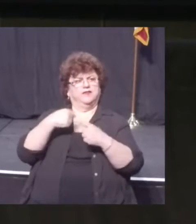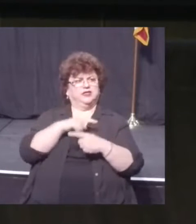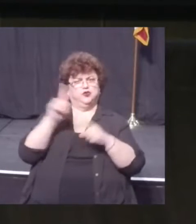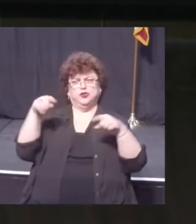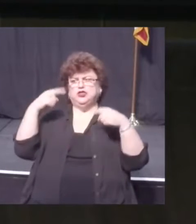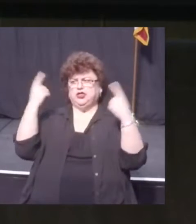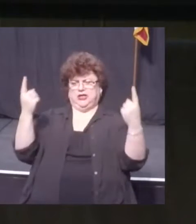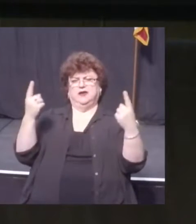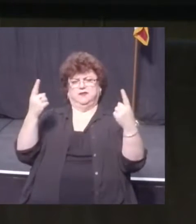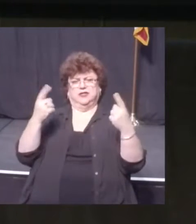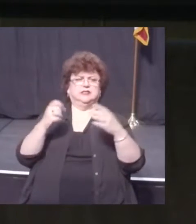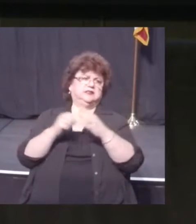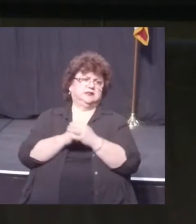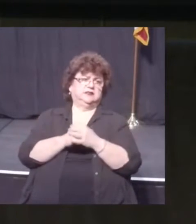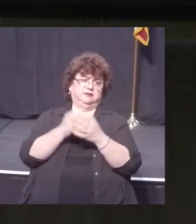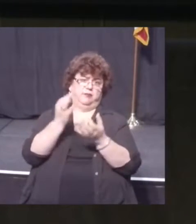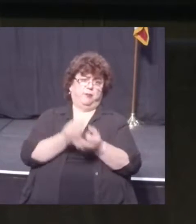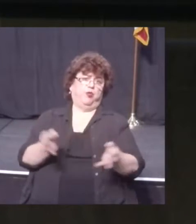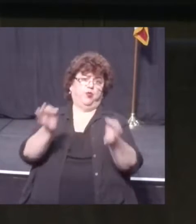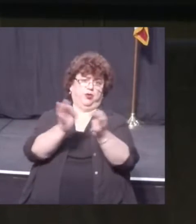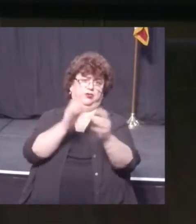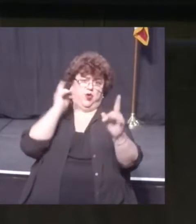this fundamental goal.